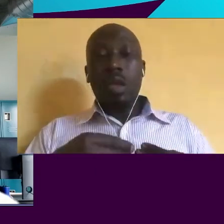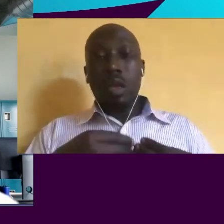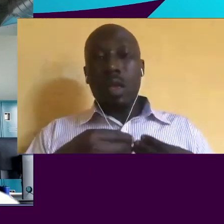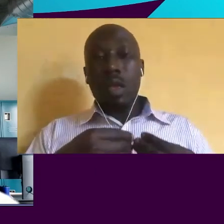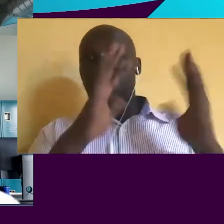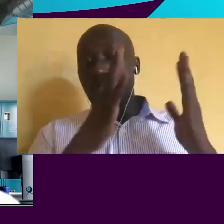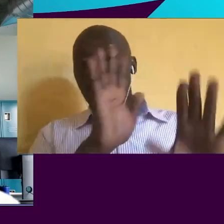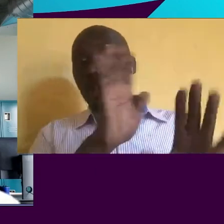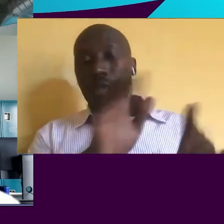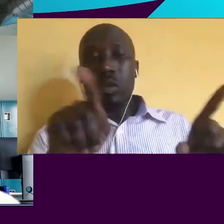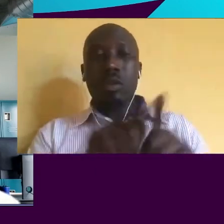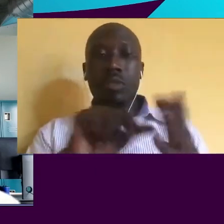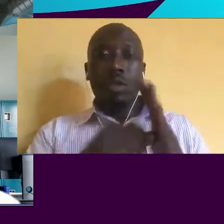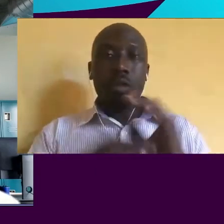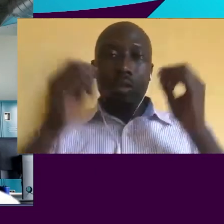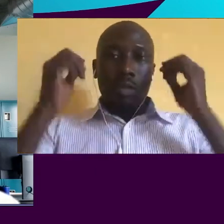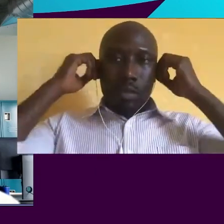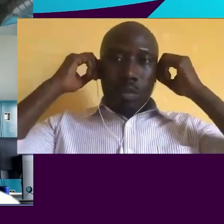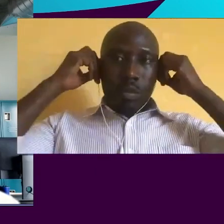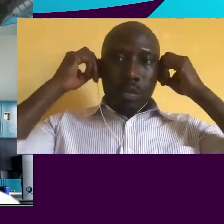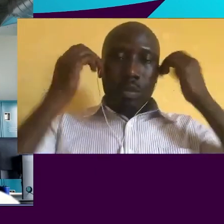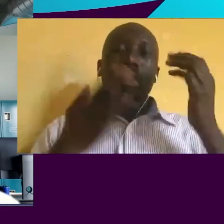just want to talk a little bit about